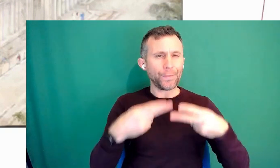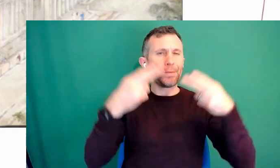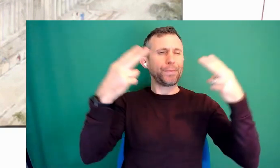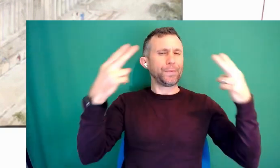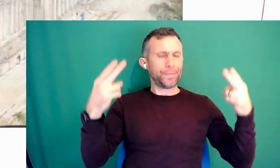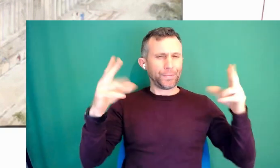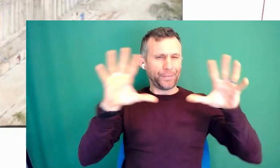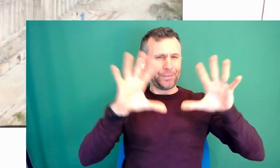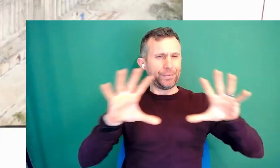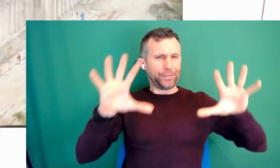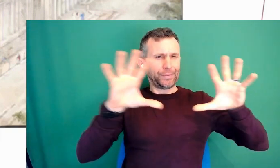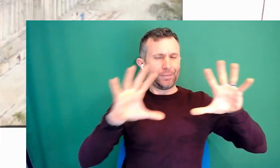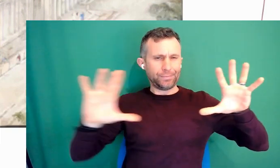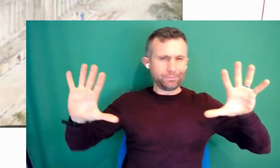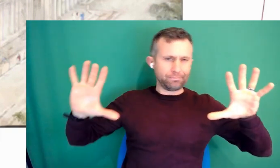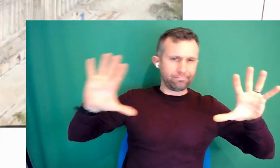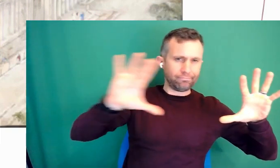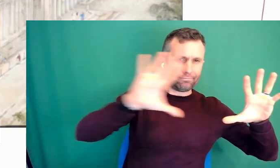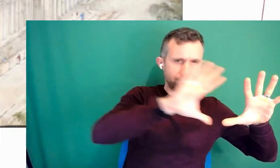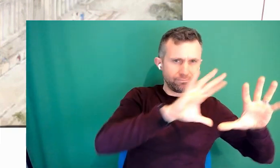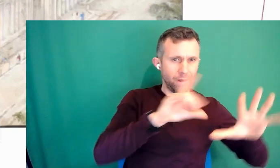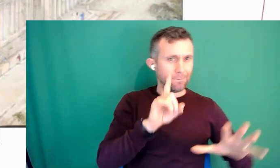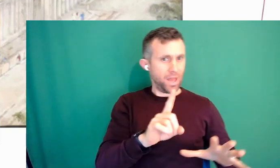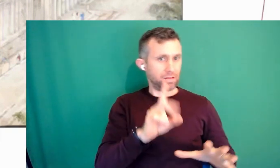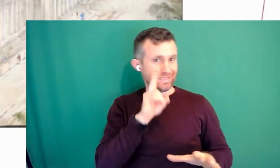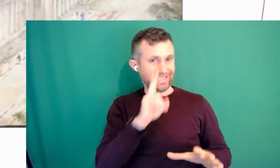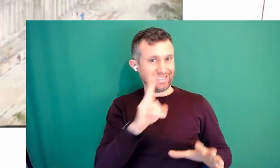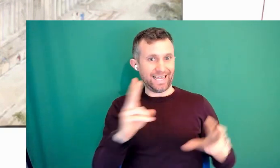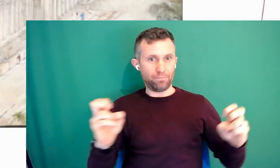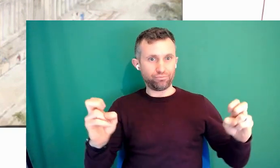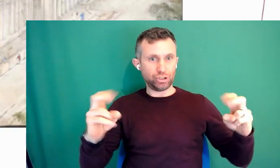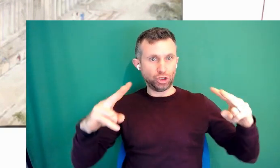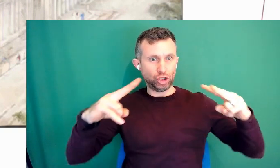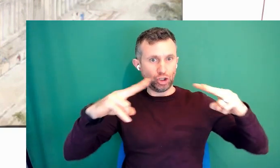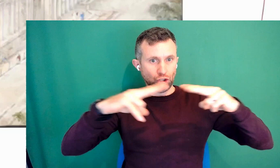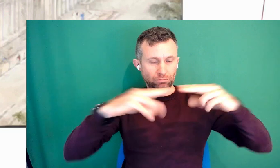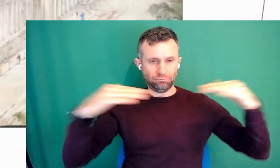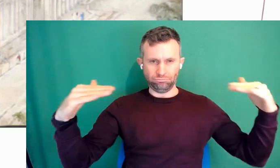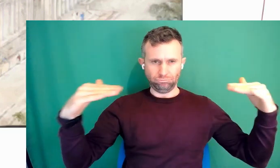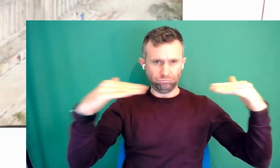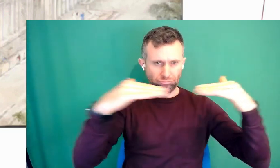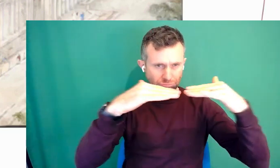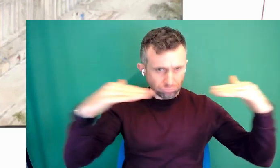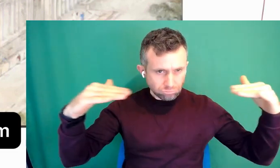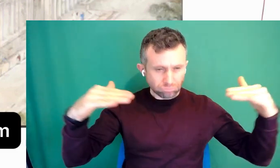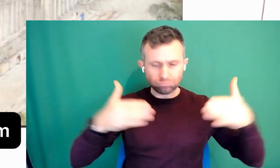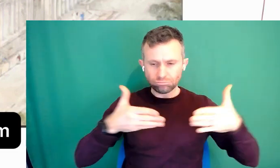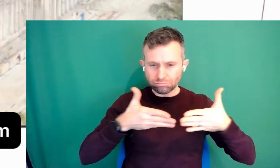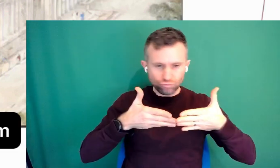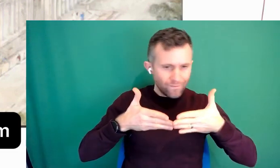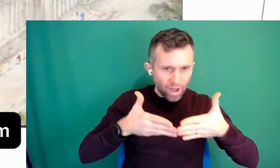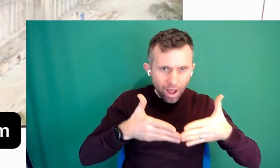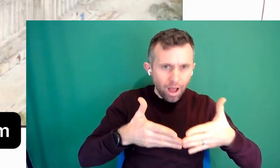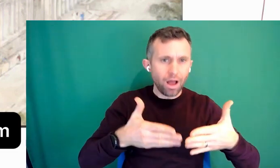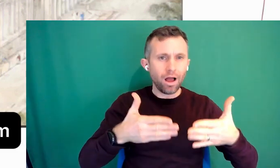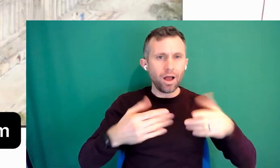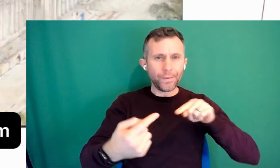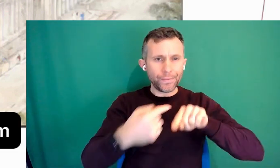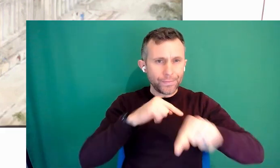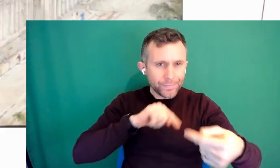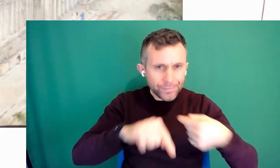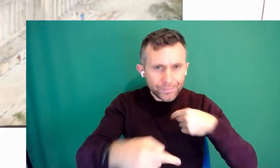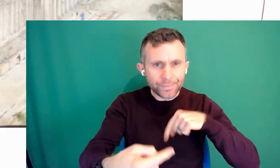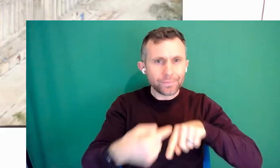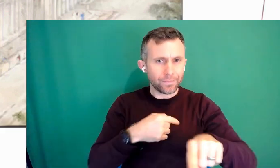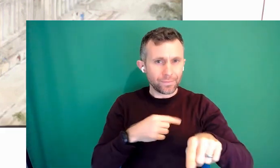Soane. Before, he had only ever seen these buildings in sketches or described in books, but now he was inside the ruins of the